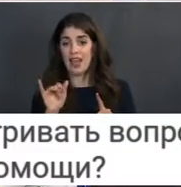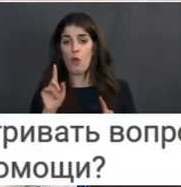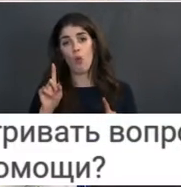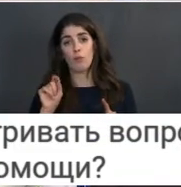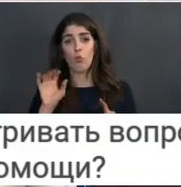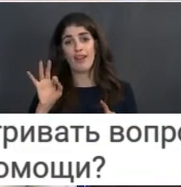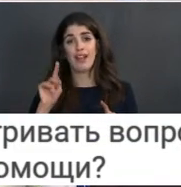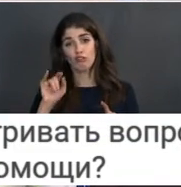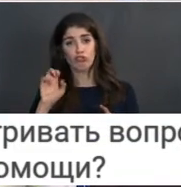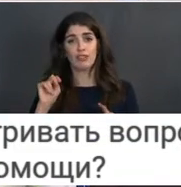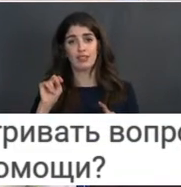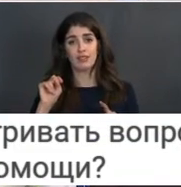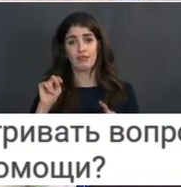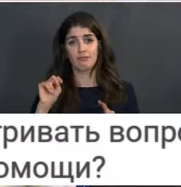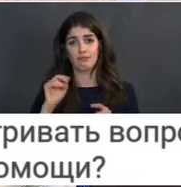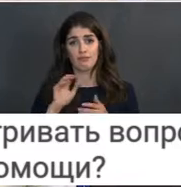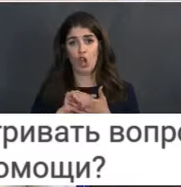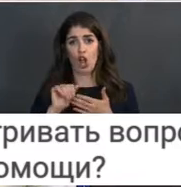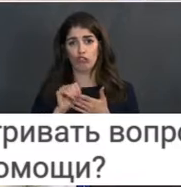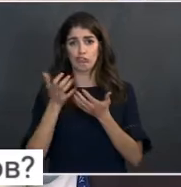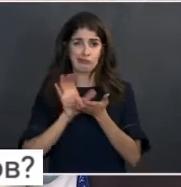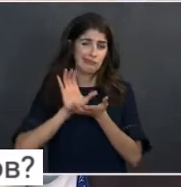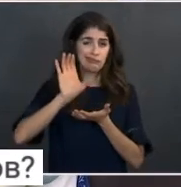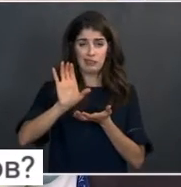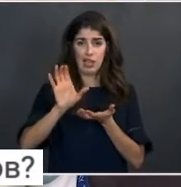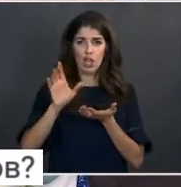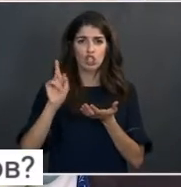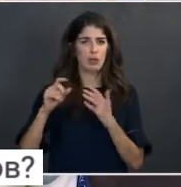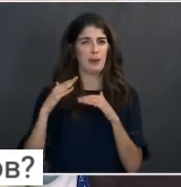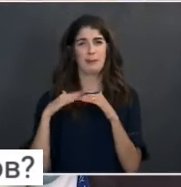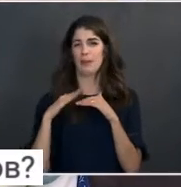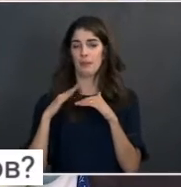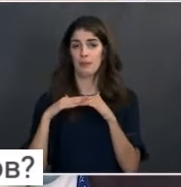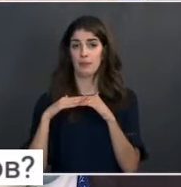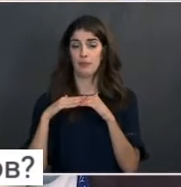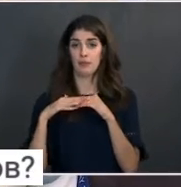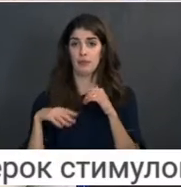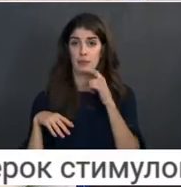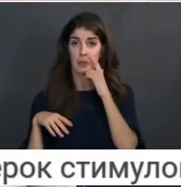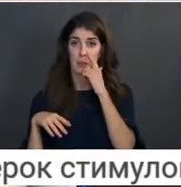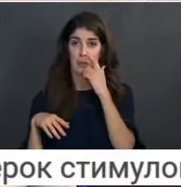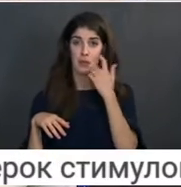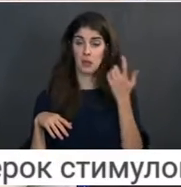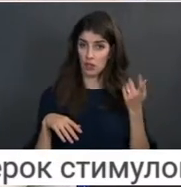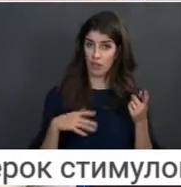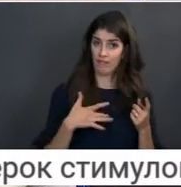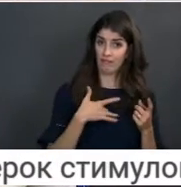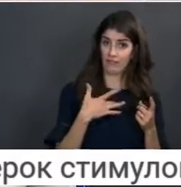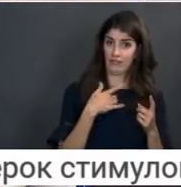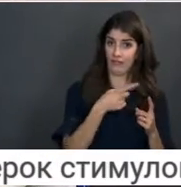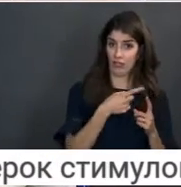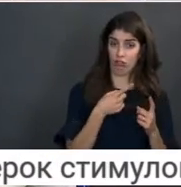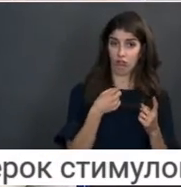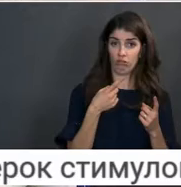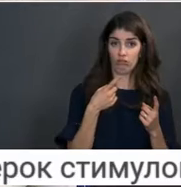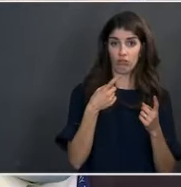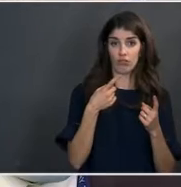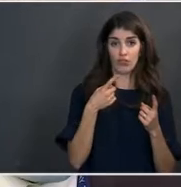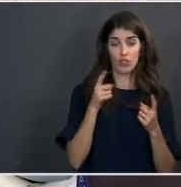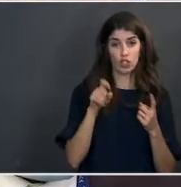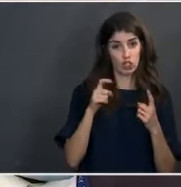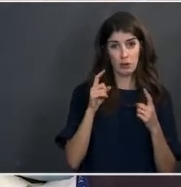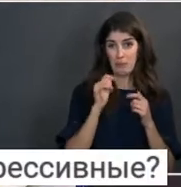And would President Biden consider pushing a relief bill that is more than $2 million? What about the idea of reoccurring stimulus